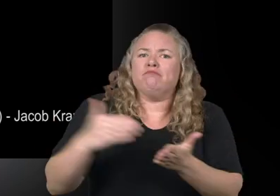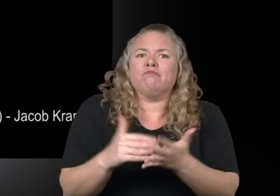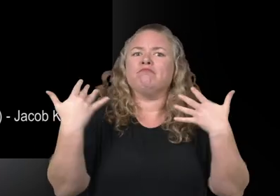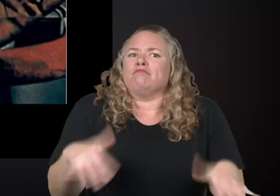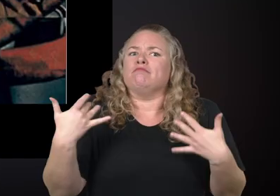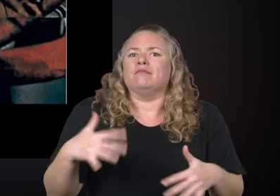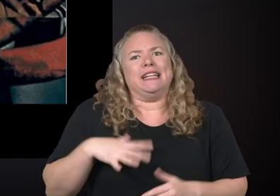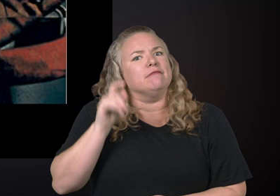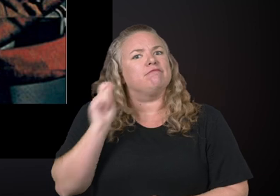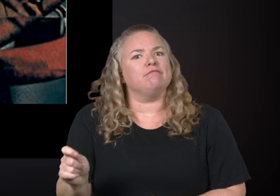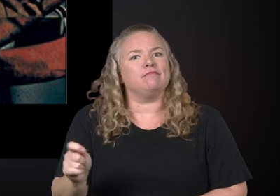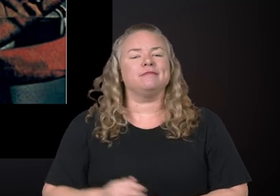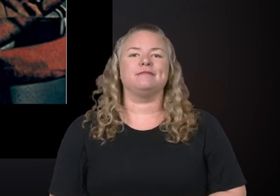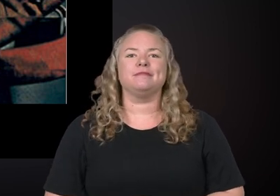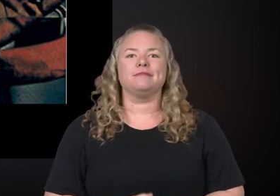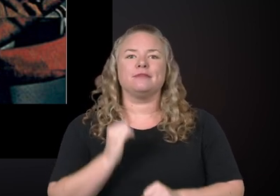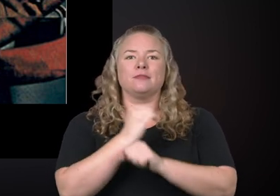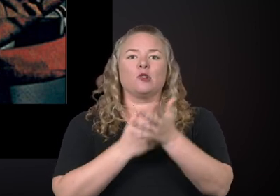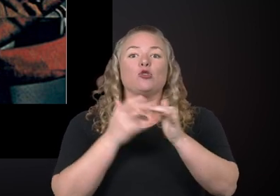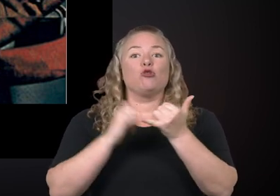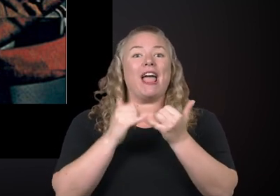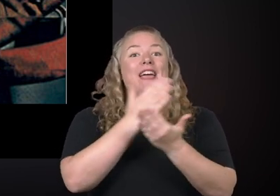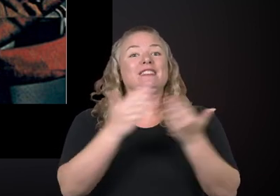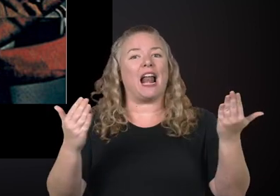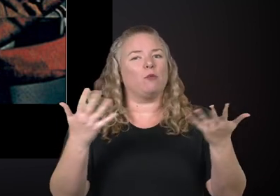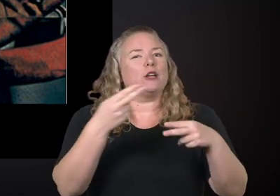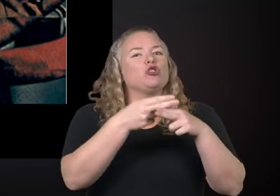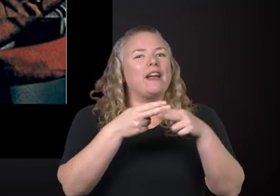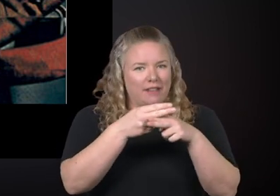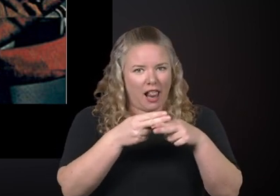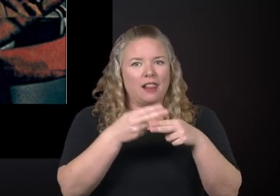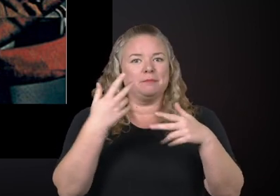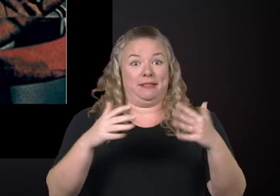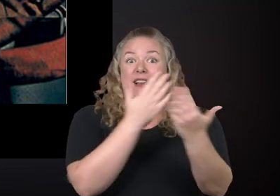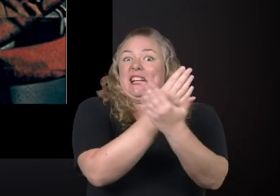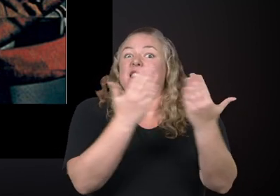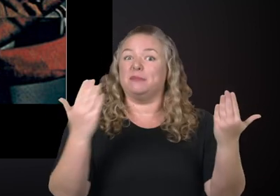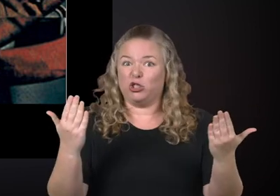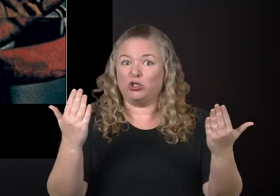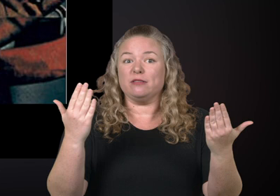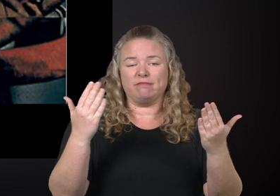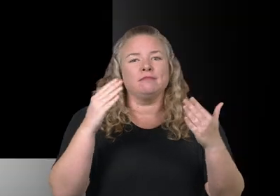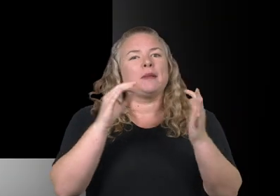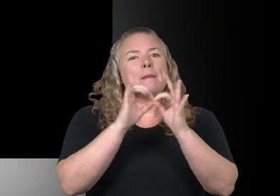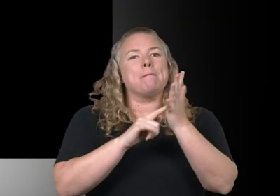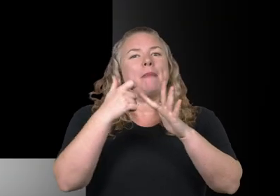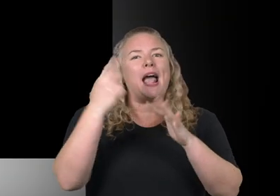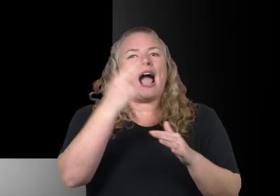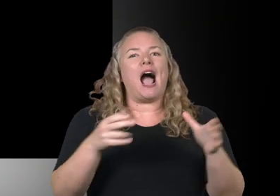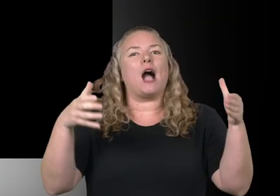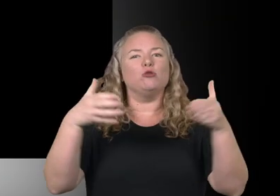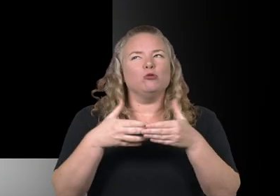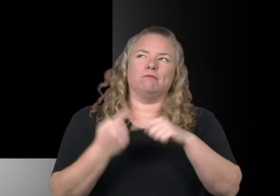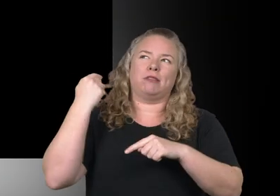contributions. Also at the Graves Gallery in Sheffield was an exhibition examining the work of the Black Art